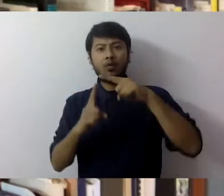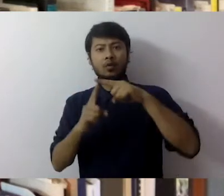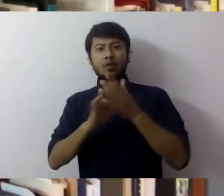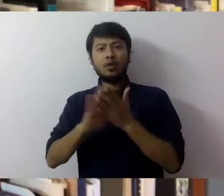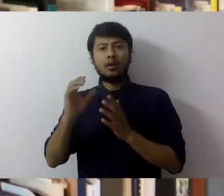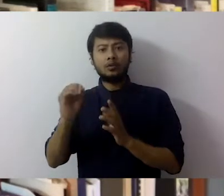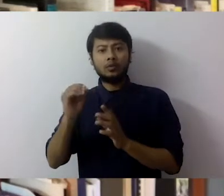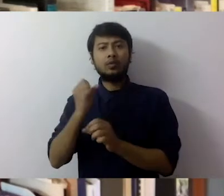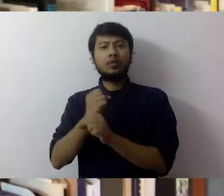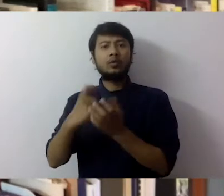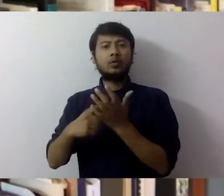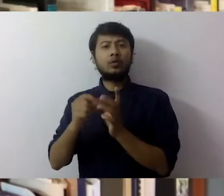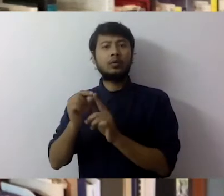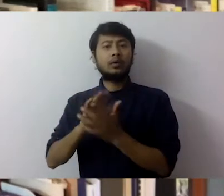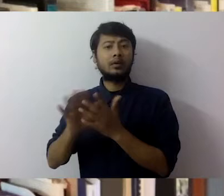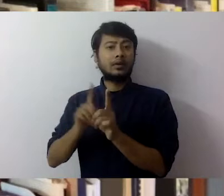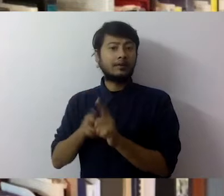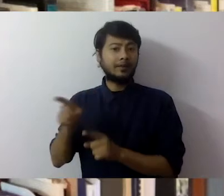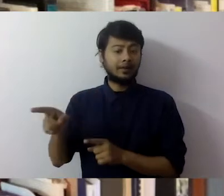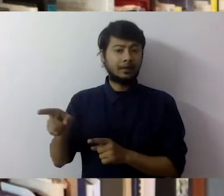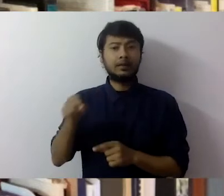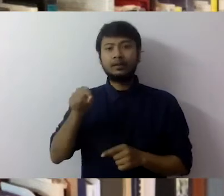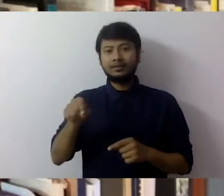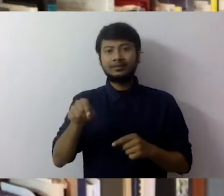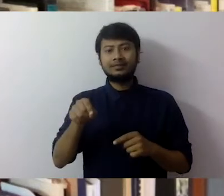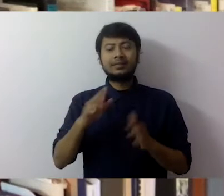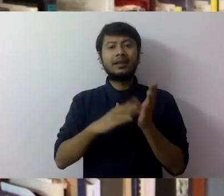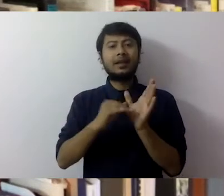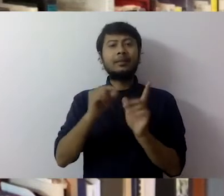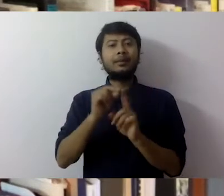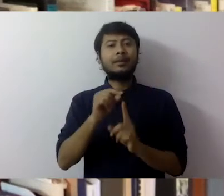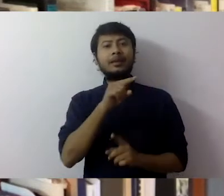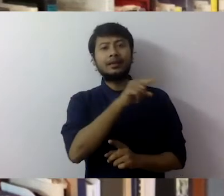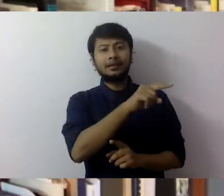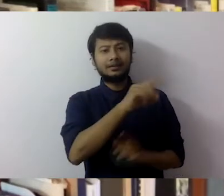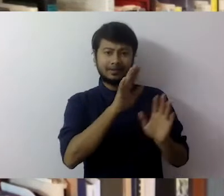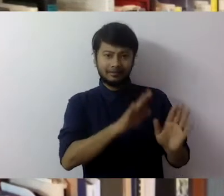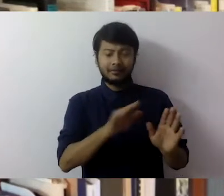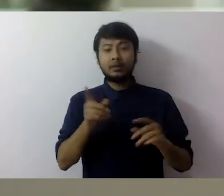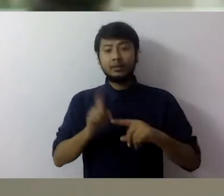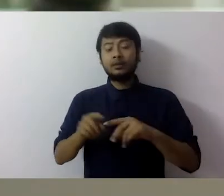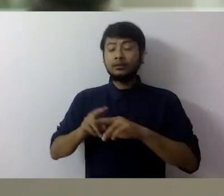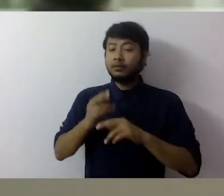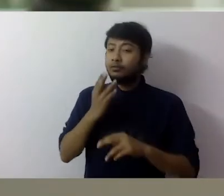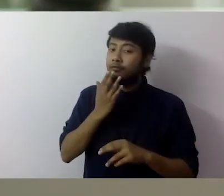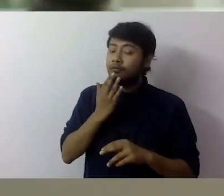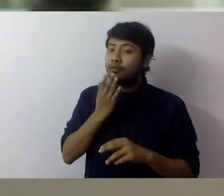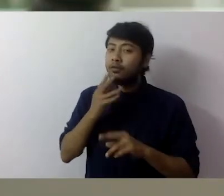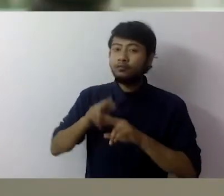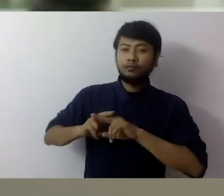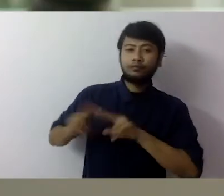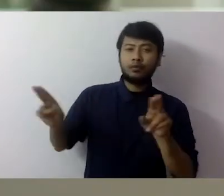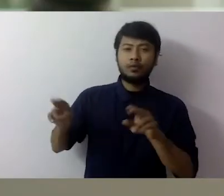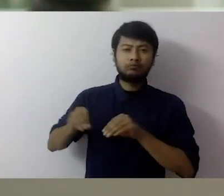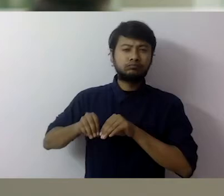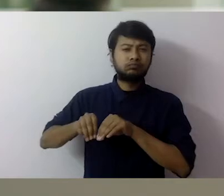between hand-colored printing, like the print in the map collection, and full color printing. The Bortala print,